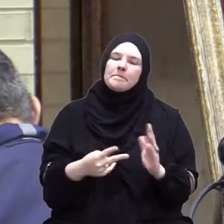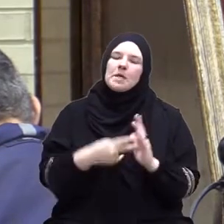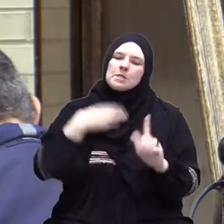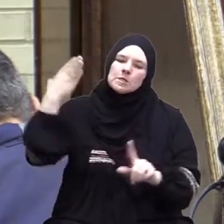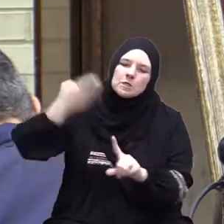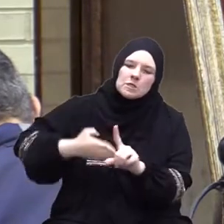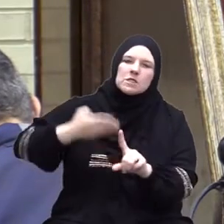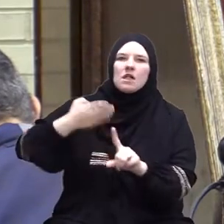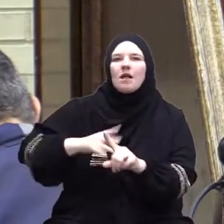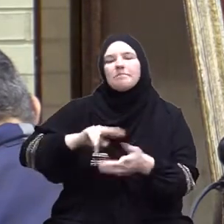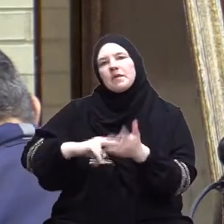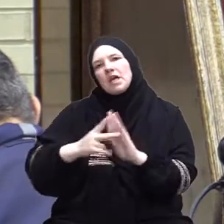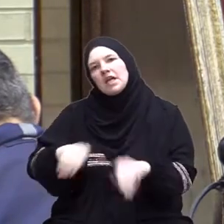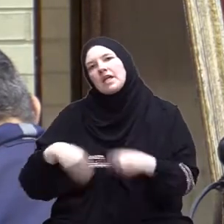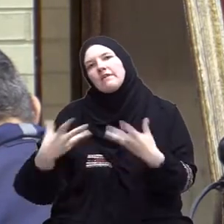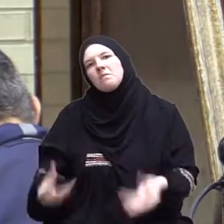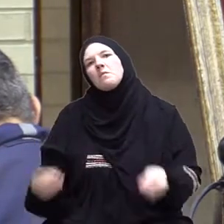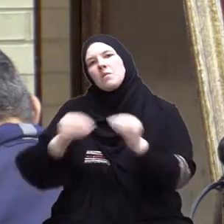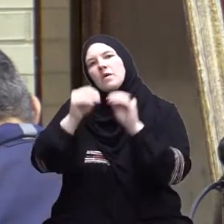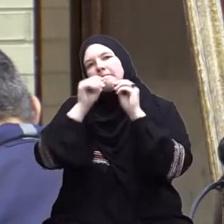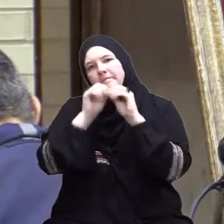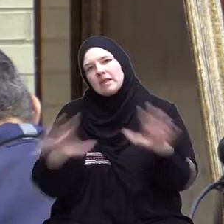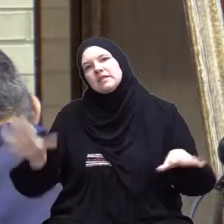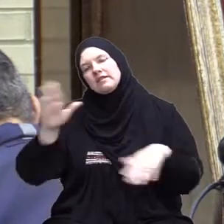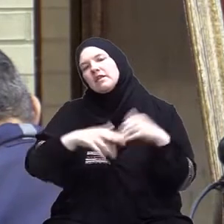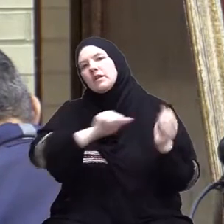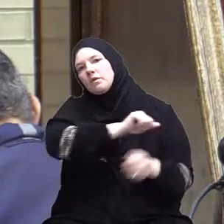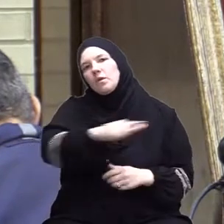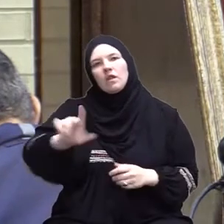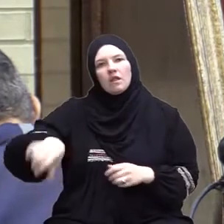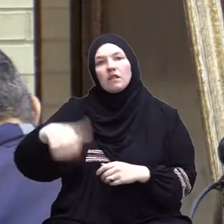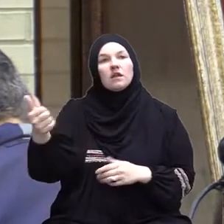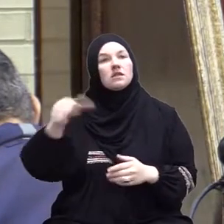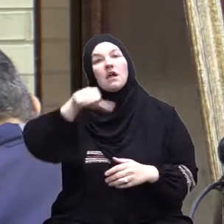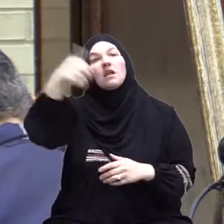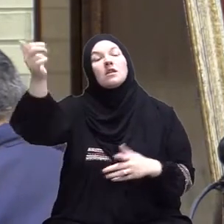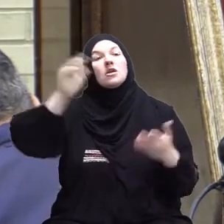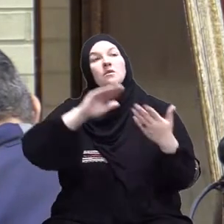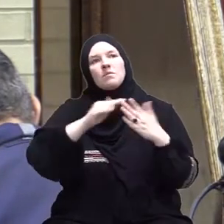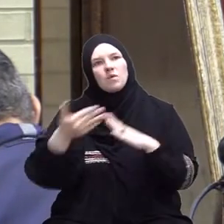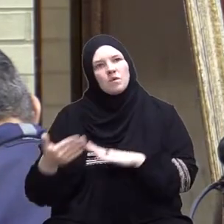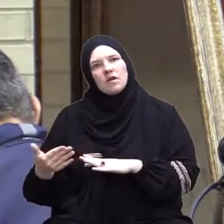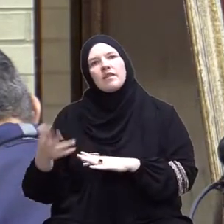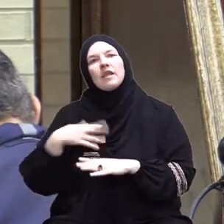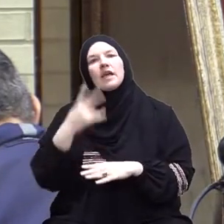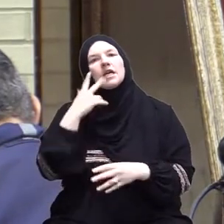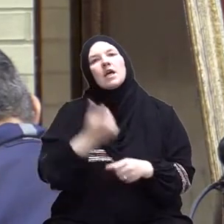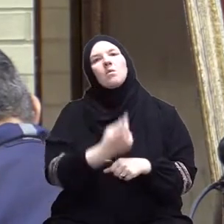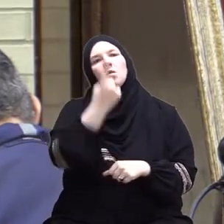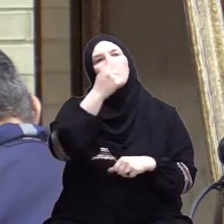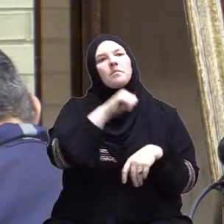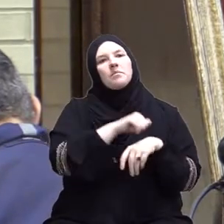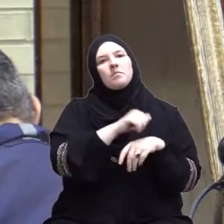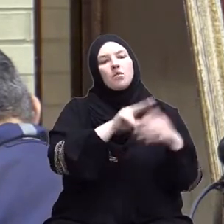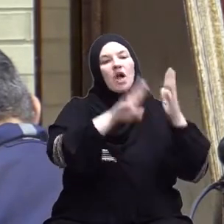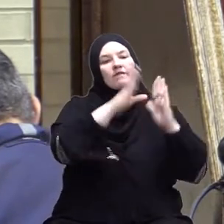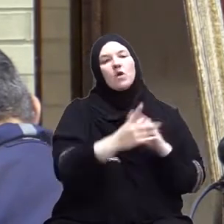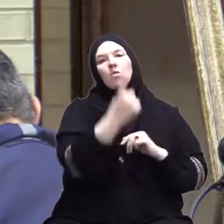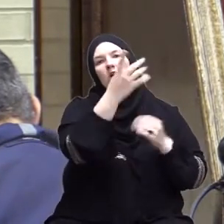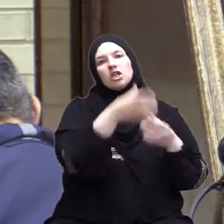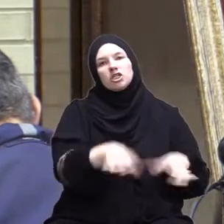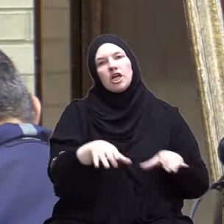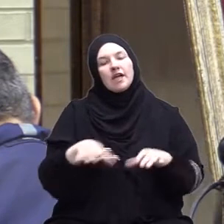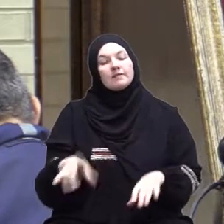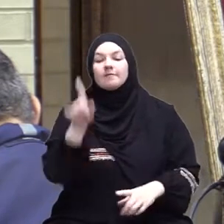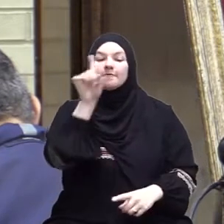more bounties on you than all others. Previous communities, they get one prophet, one chance,